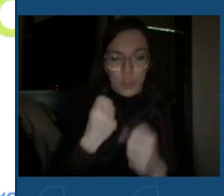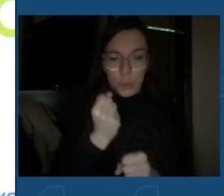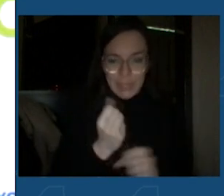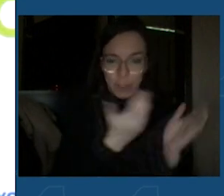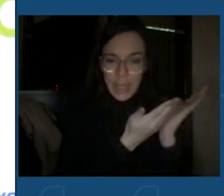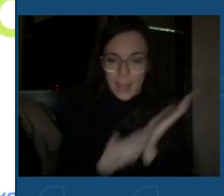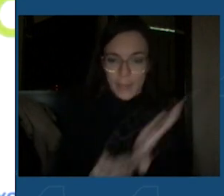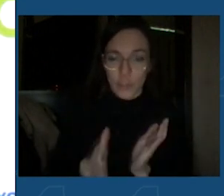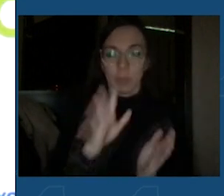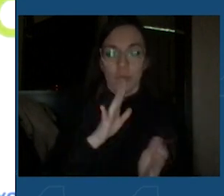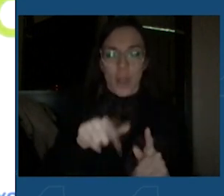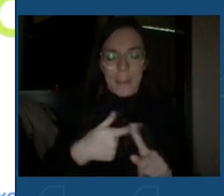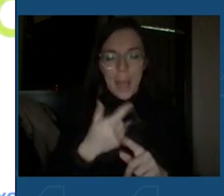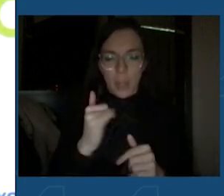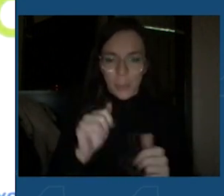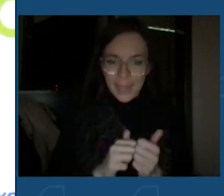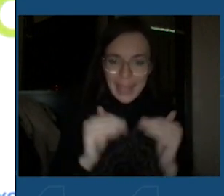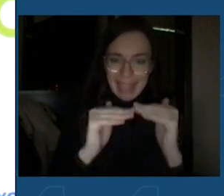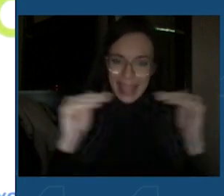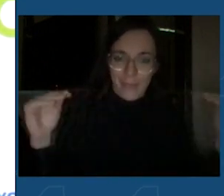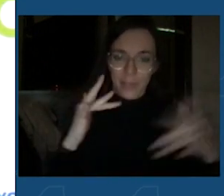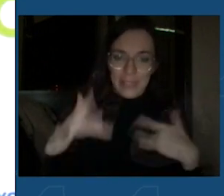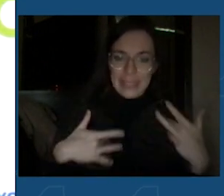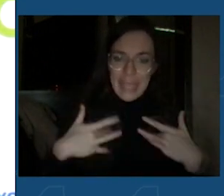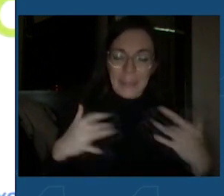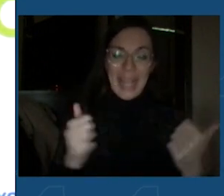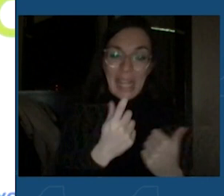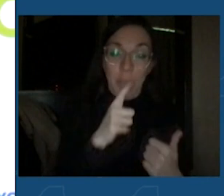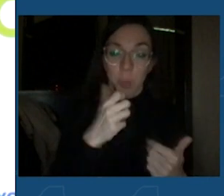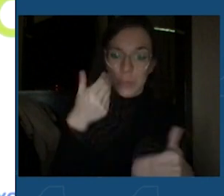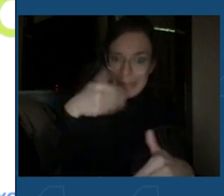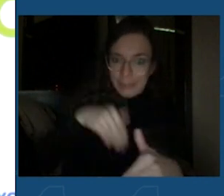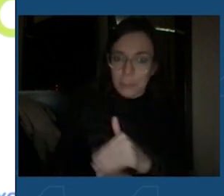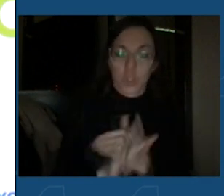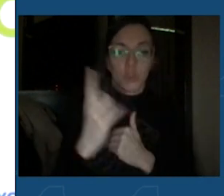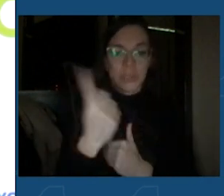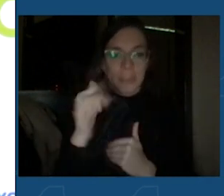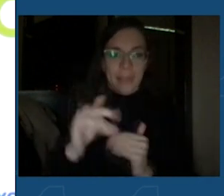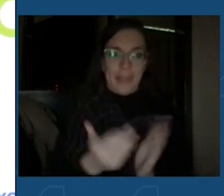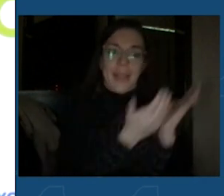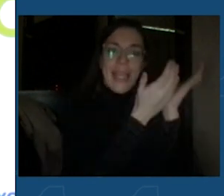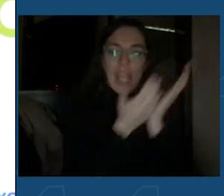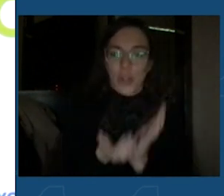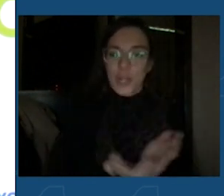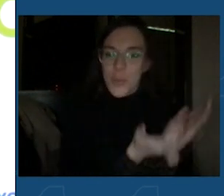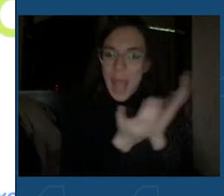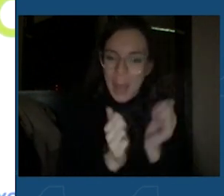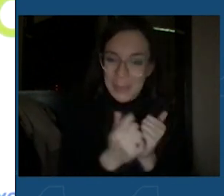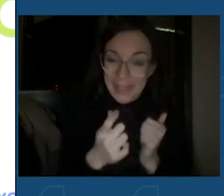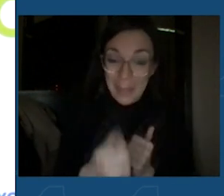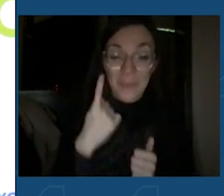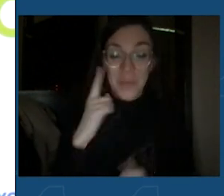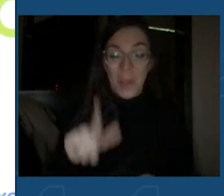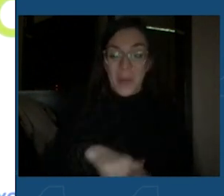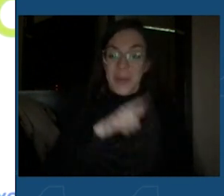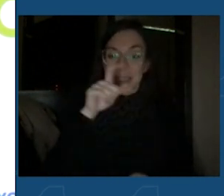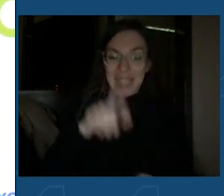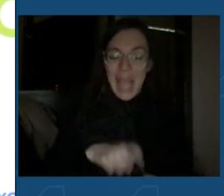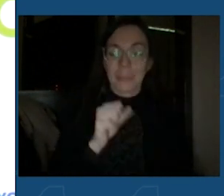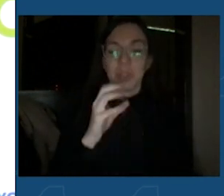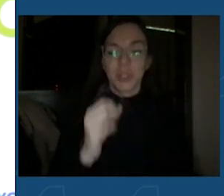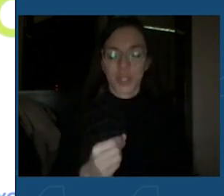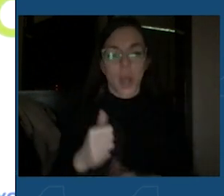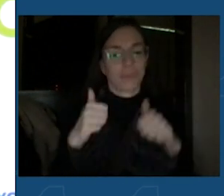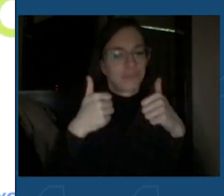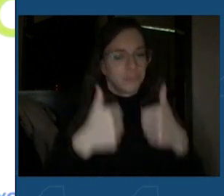of excitement of anyone that has given birth to something that they carried around with them for a long time. And so, two thumbs up to